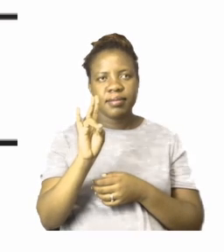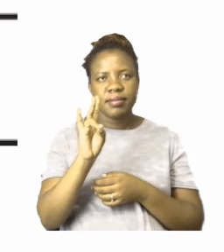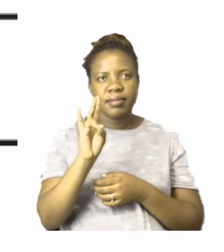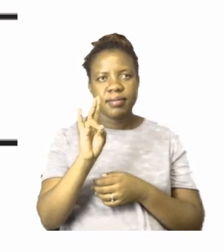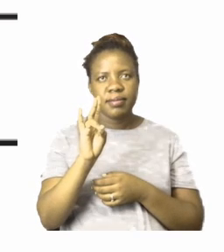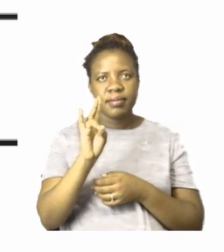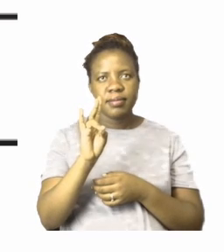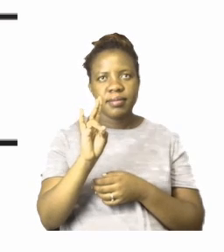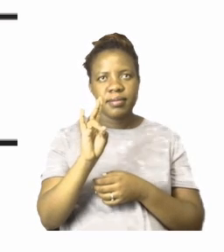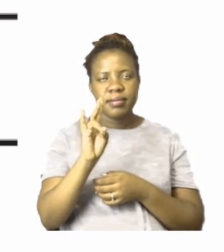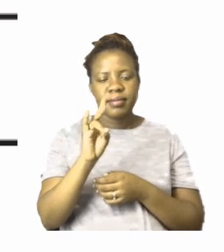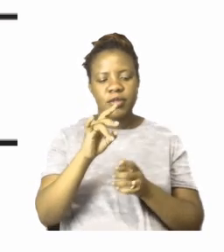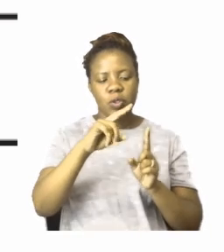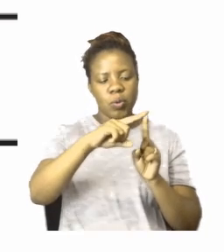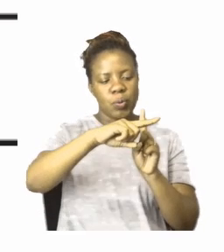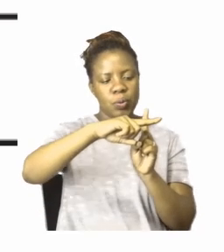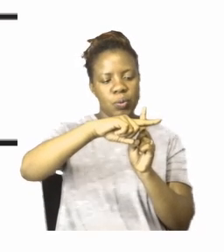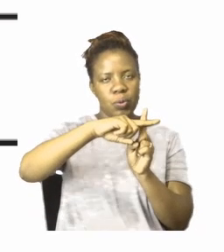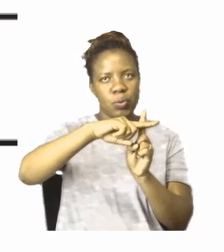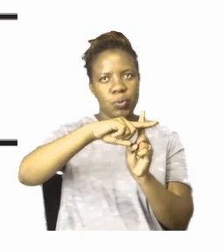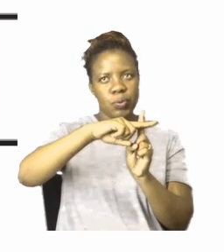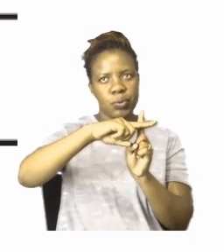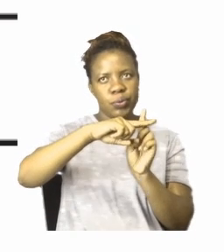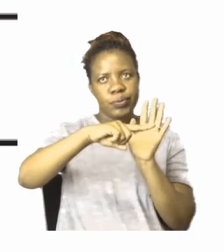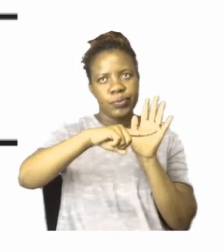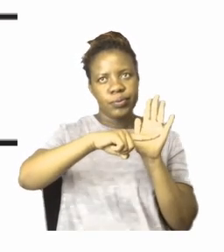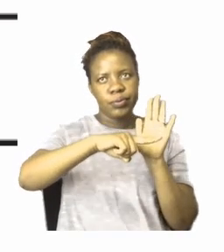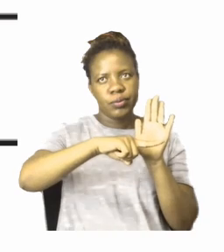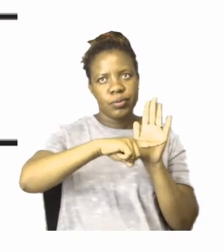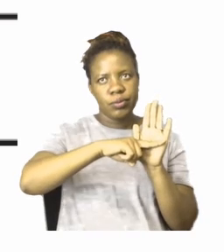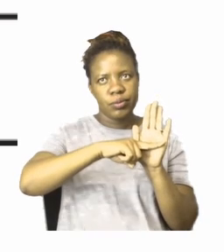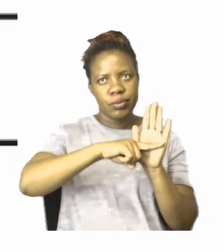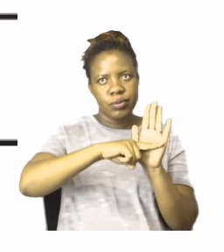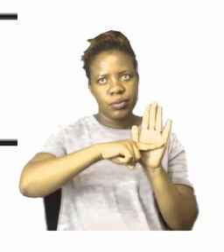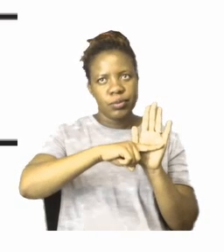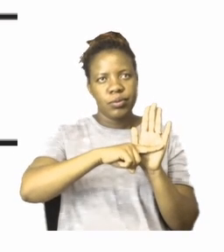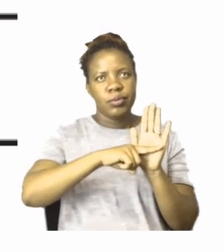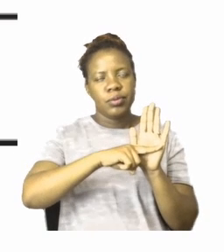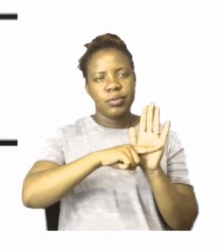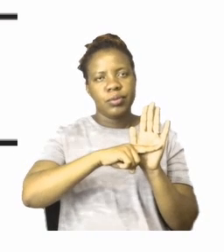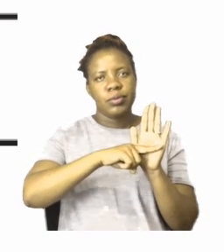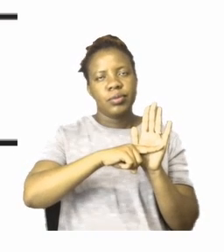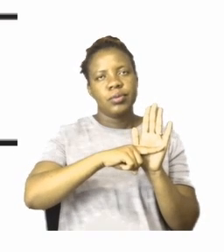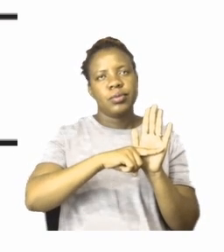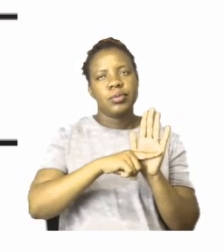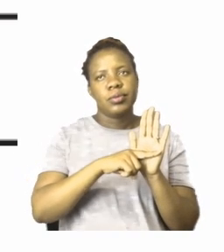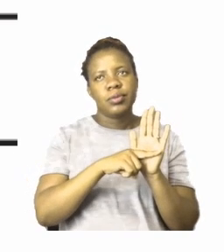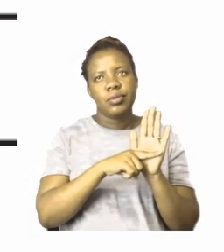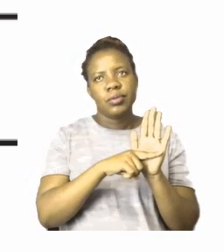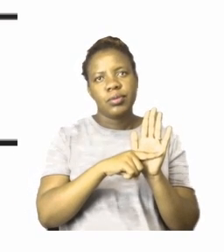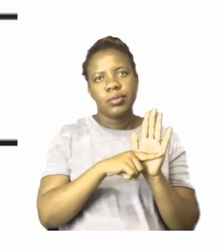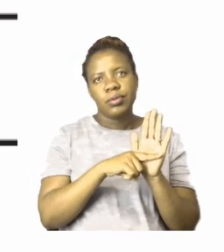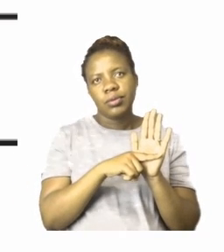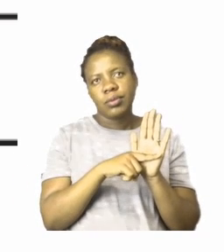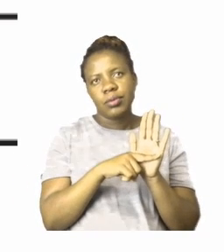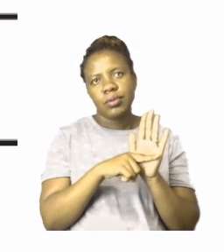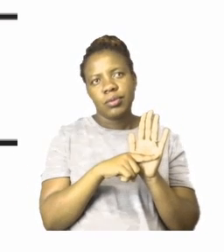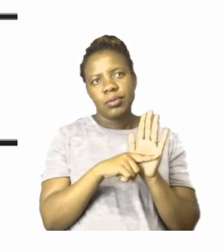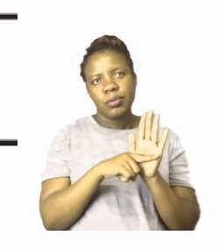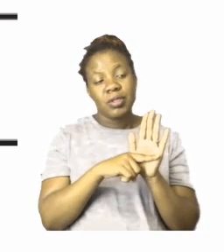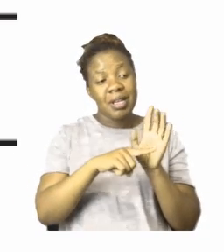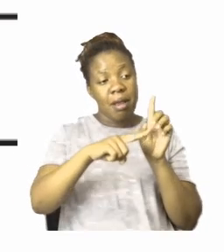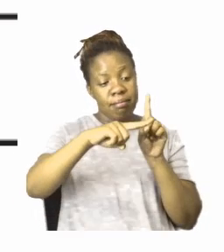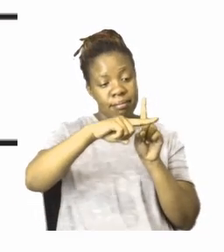do computation. Now here you will see you have plus and minus